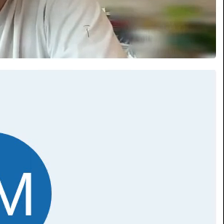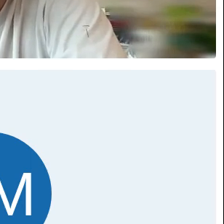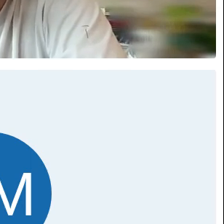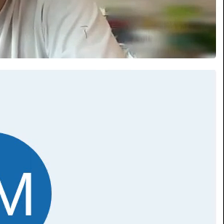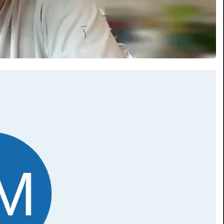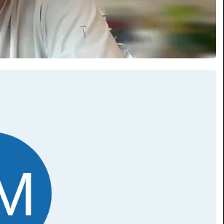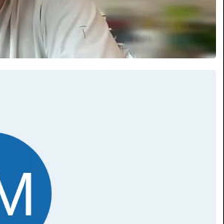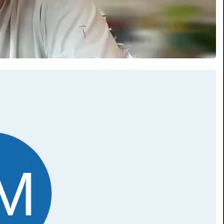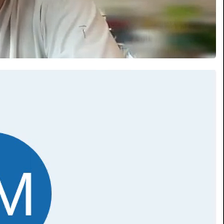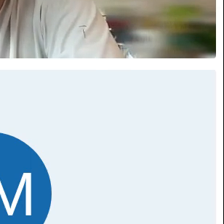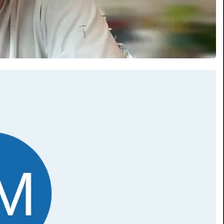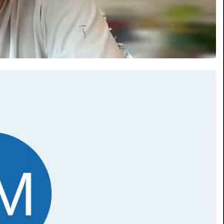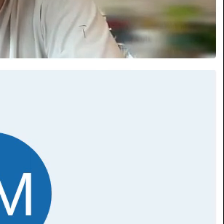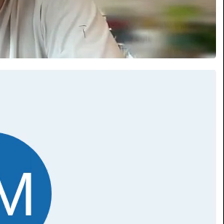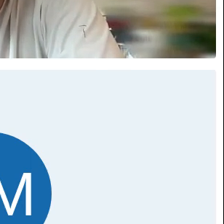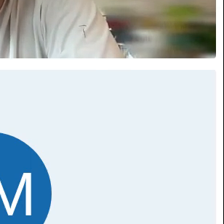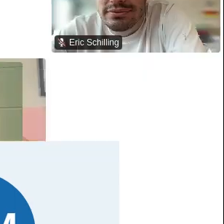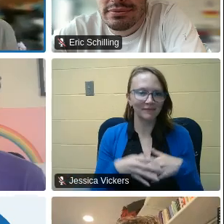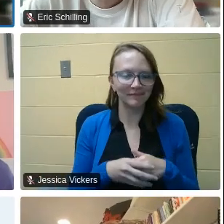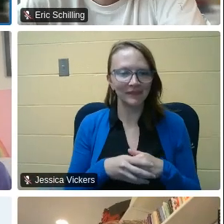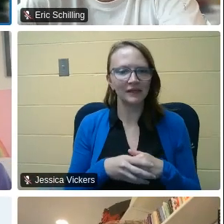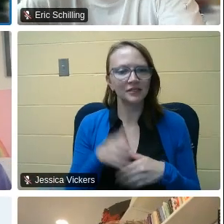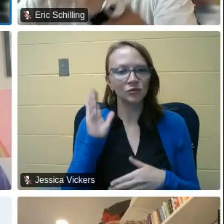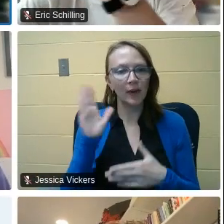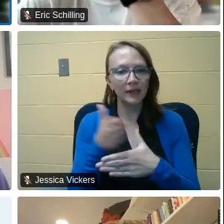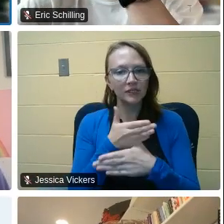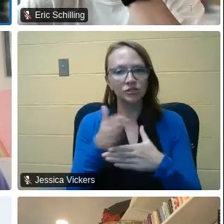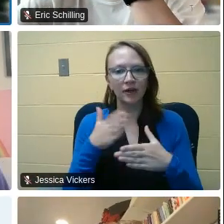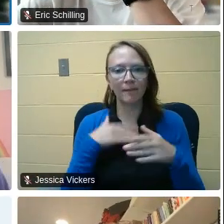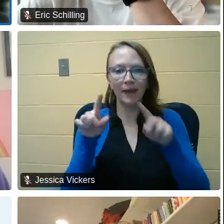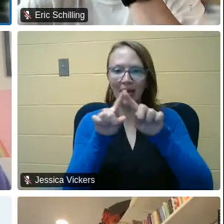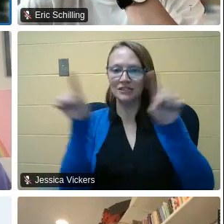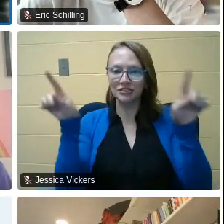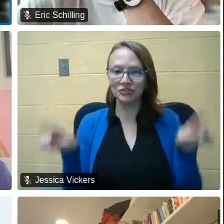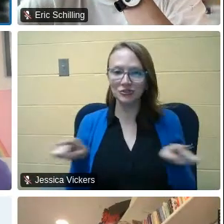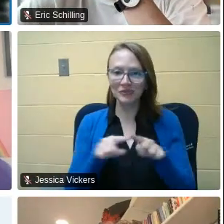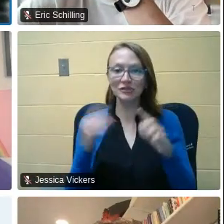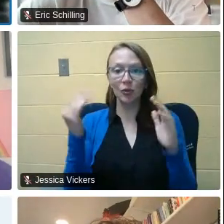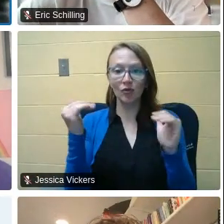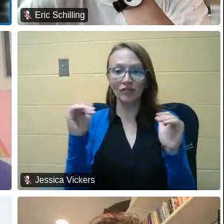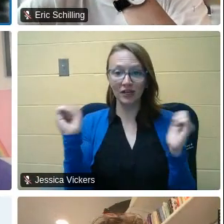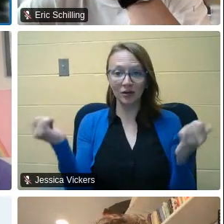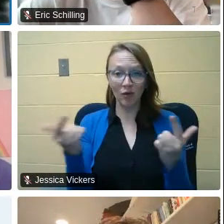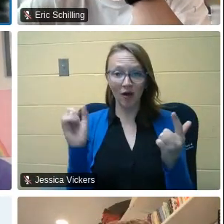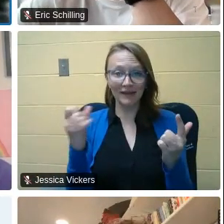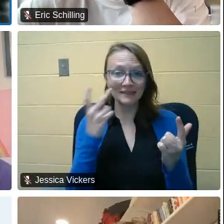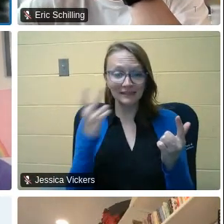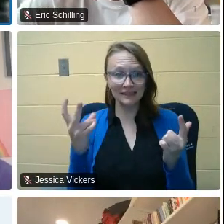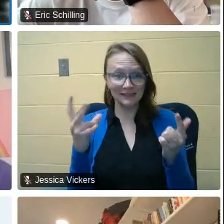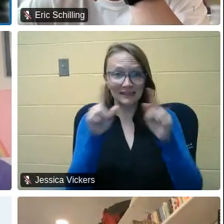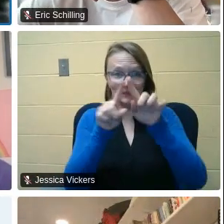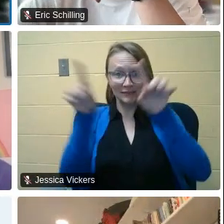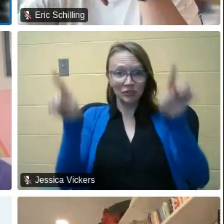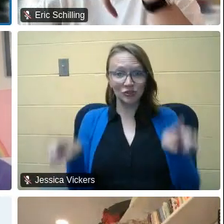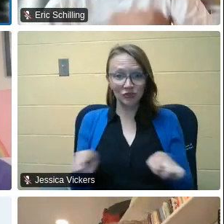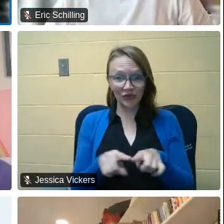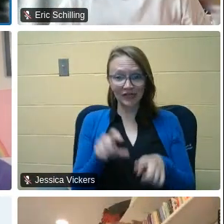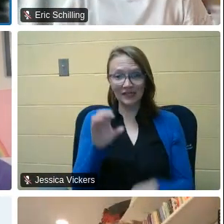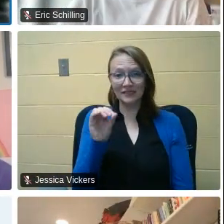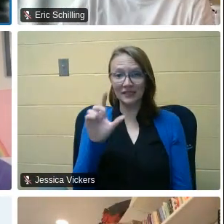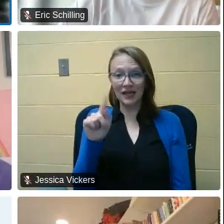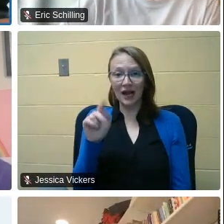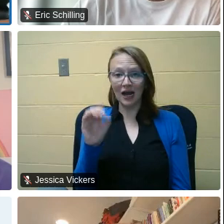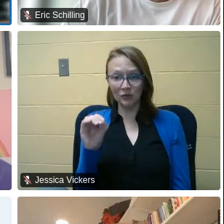go with the flow here. Let's see. So I'm going to share my screen. All right, so hopefully everyone is now seeing this. This is the OctoStudio